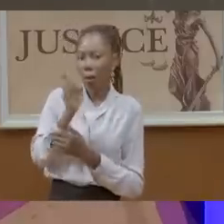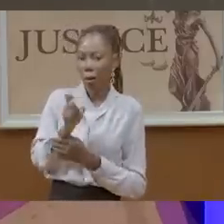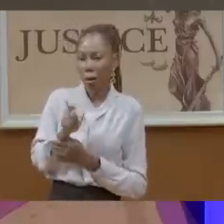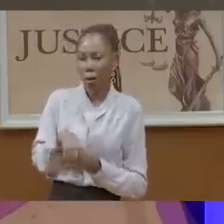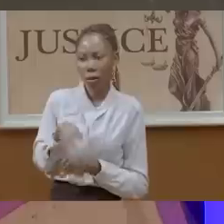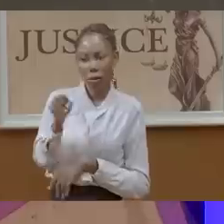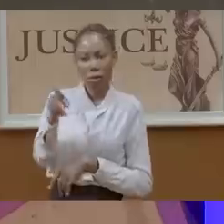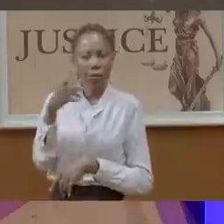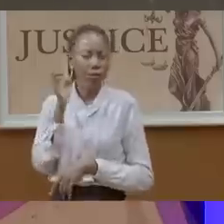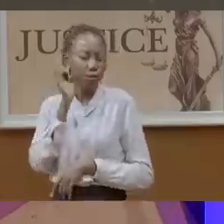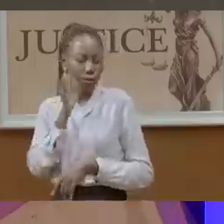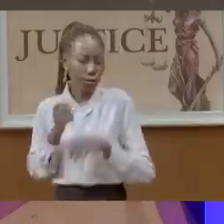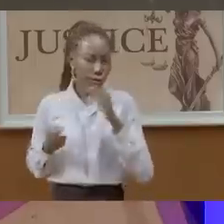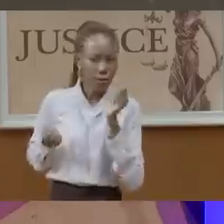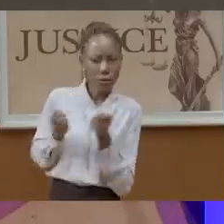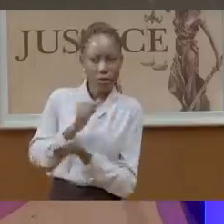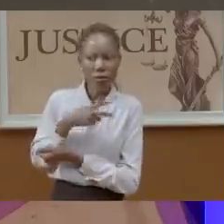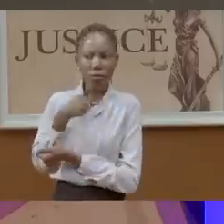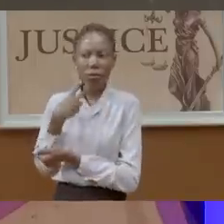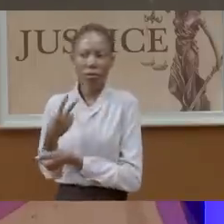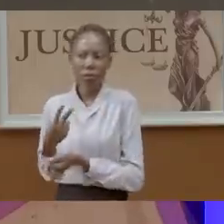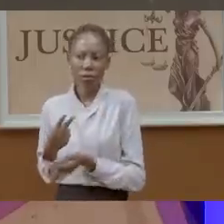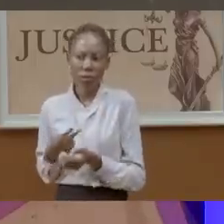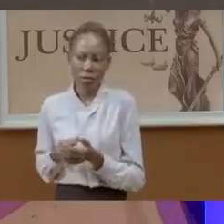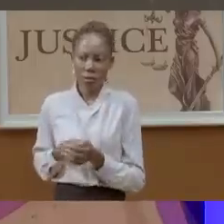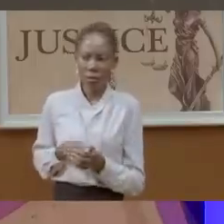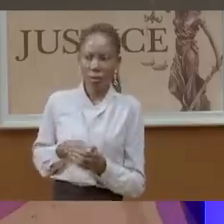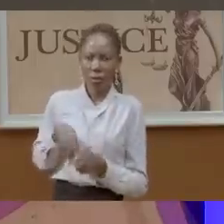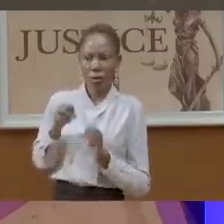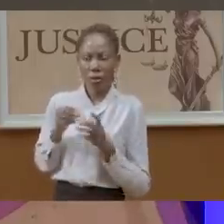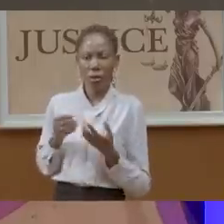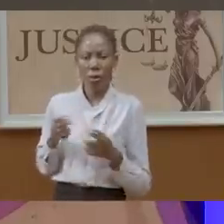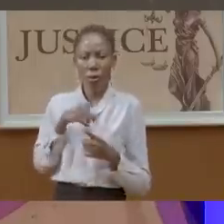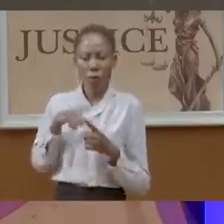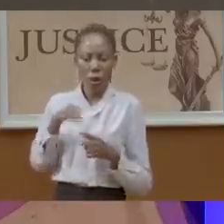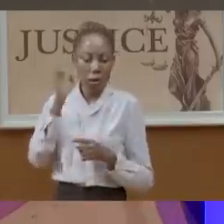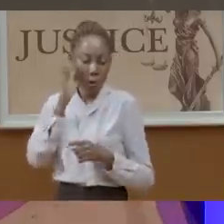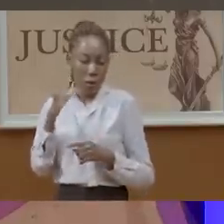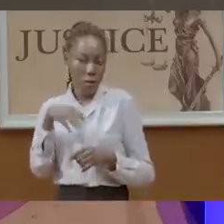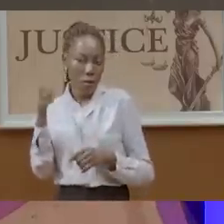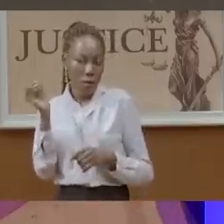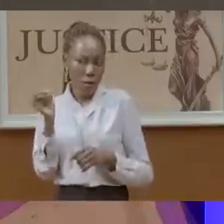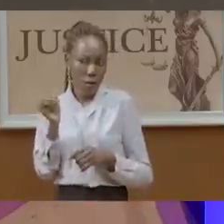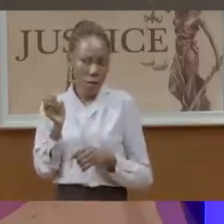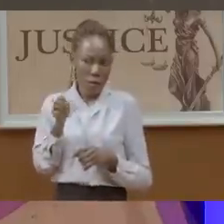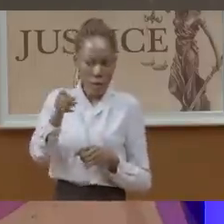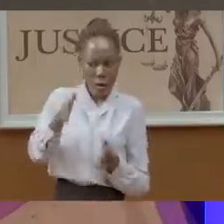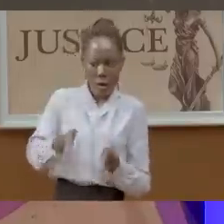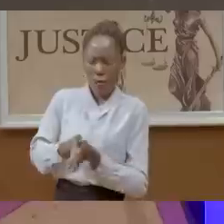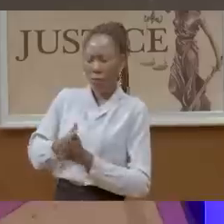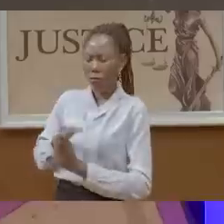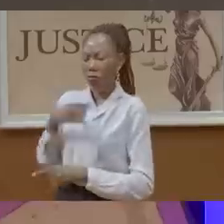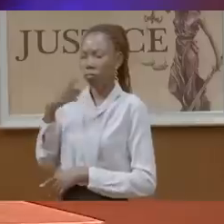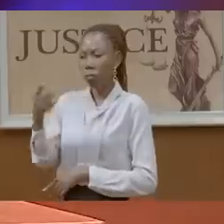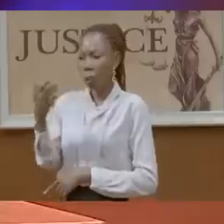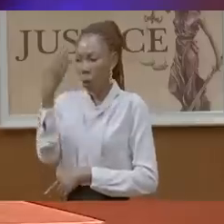I changed my tone and she had to go. And immediately she left, I faced him. I said, how could Uremu know I'm